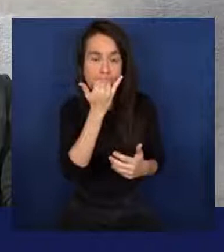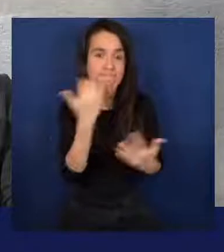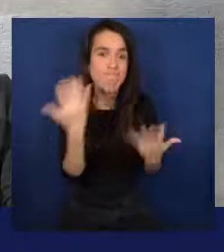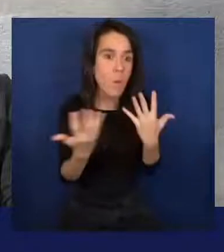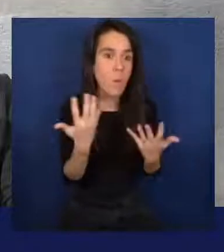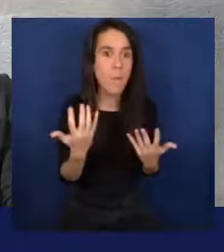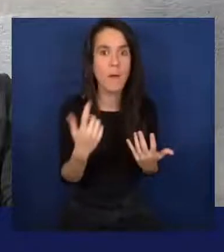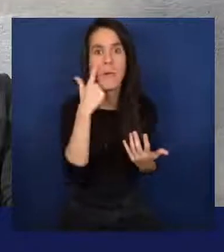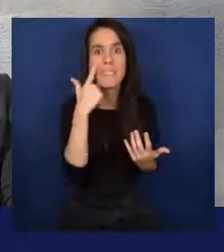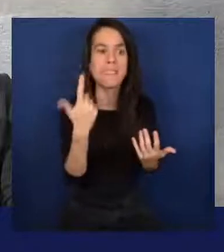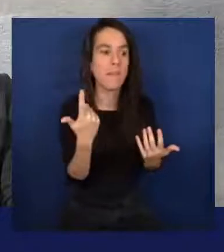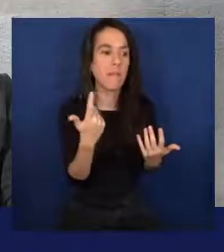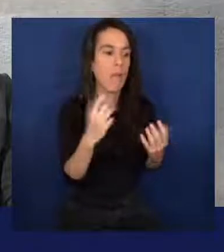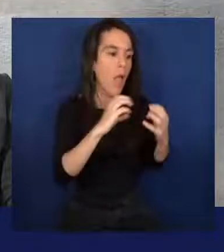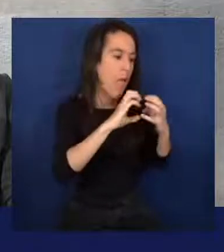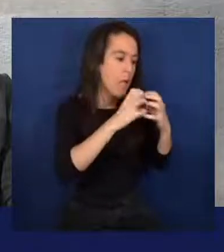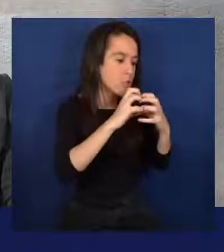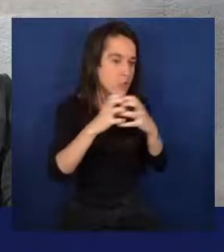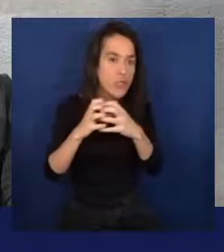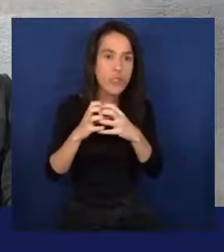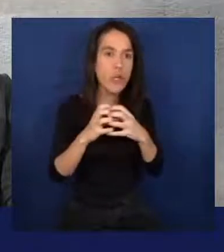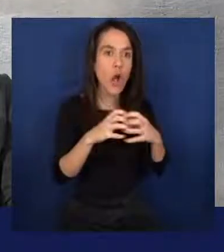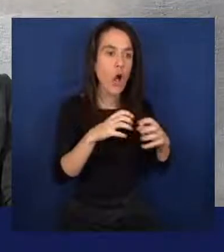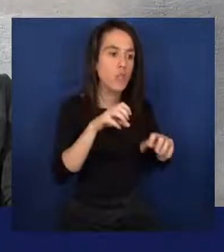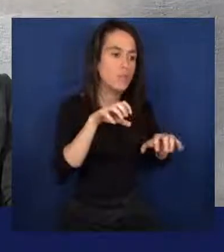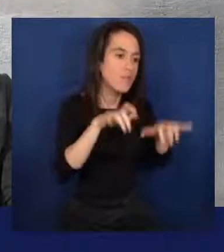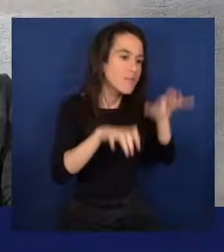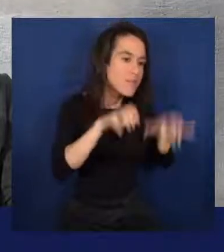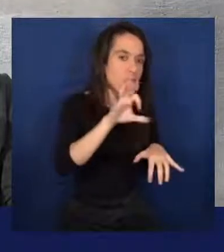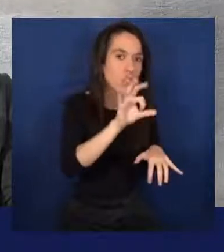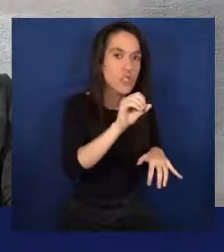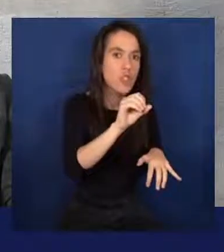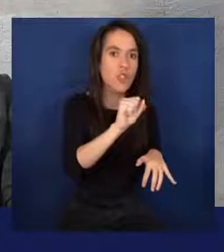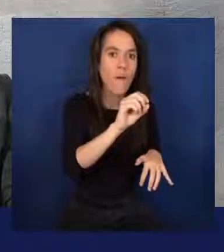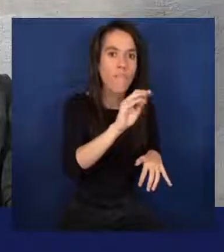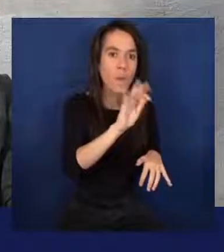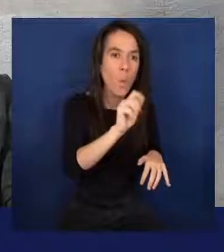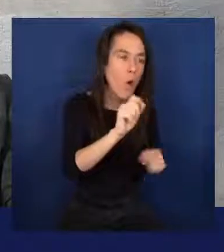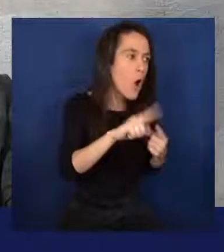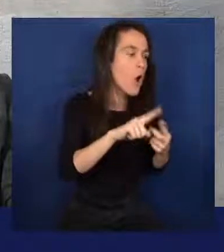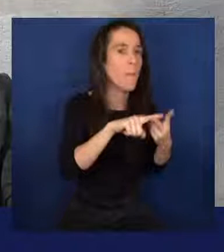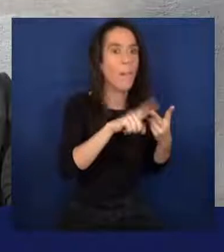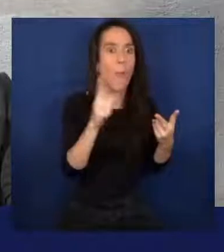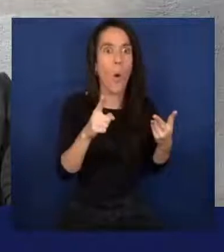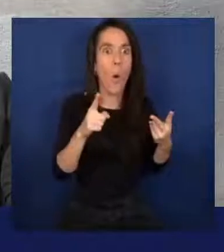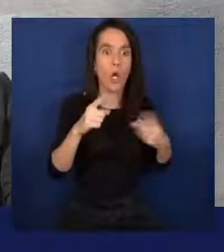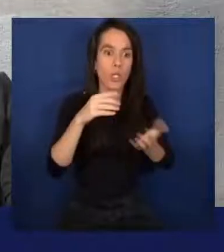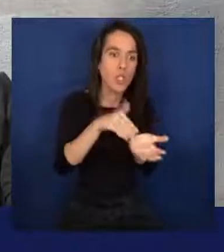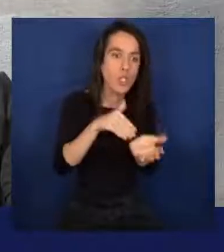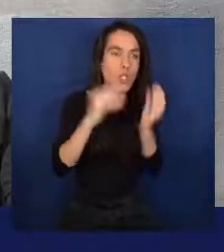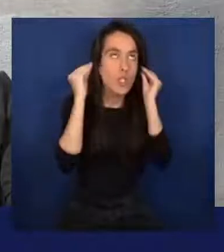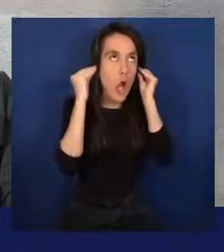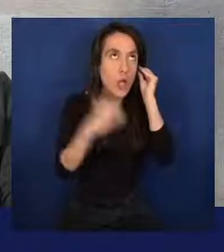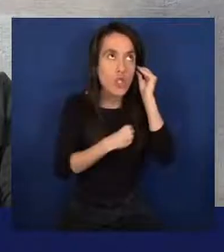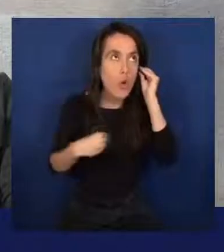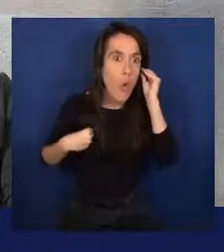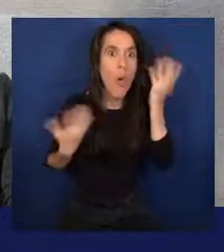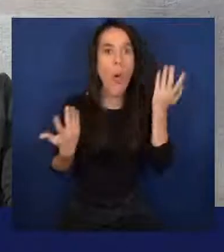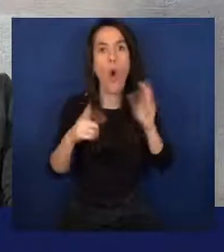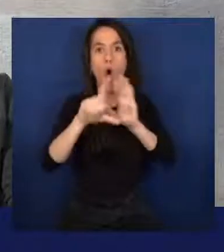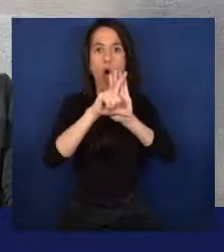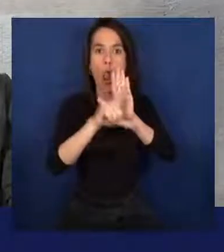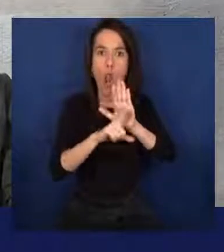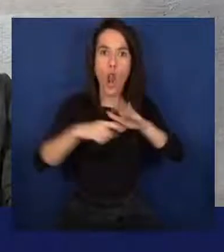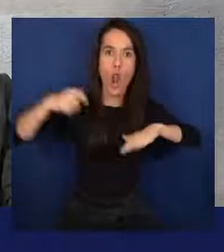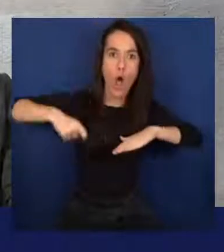engineer and an electrical engineer or a civil engineer or a doctor or a lawyer, that they're always backed by a group